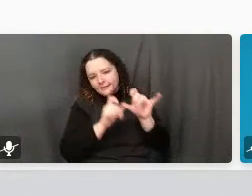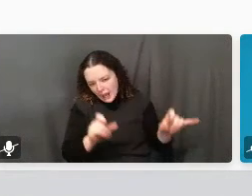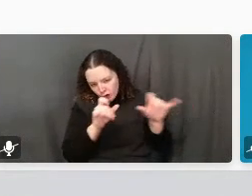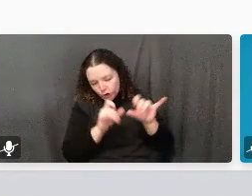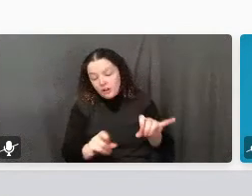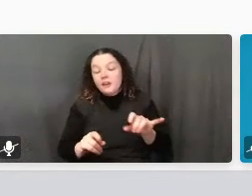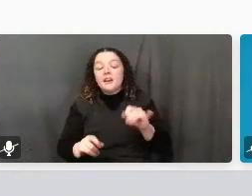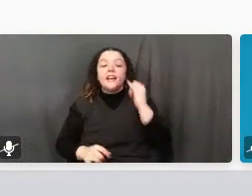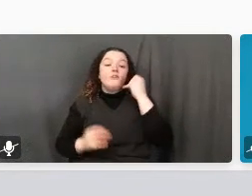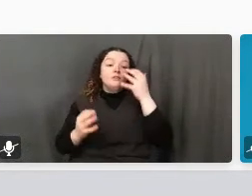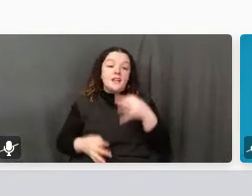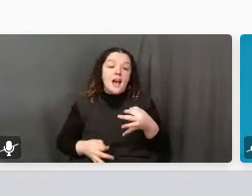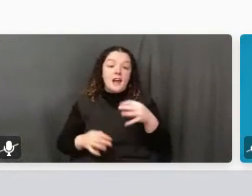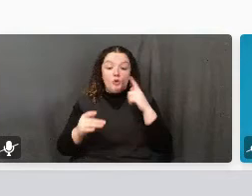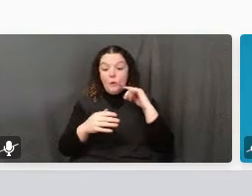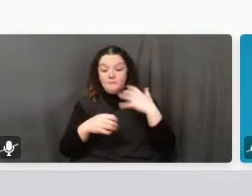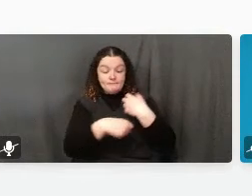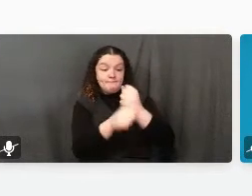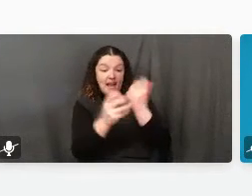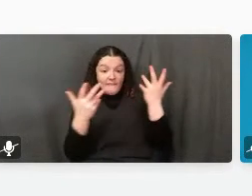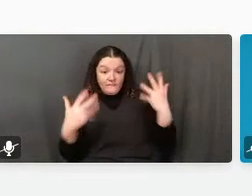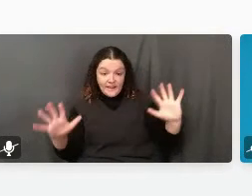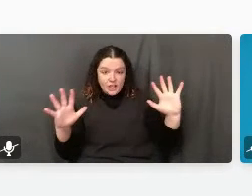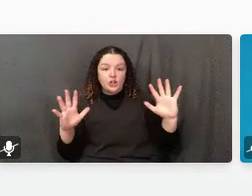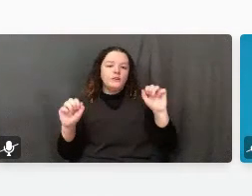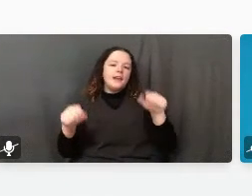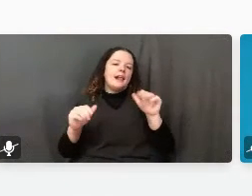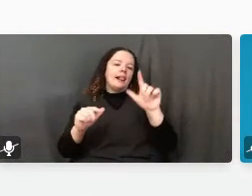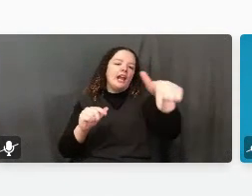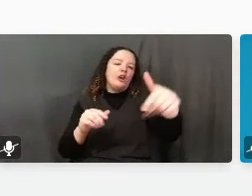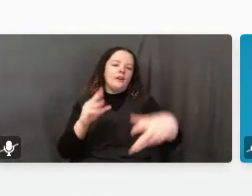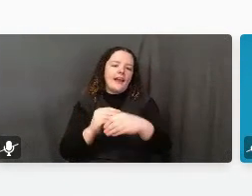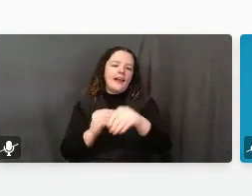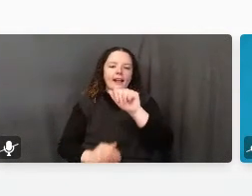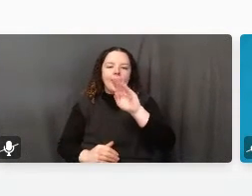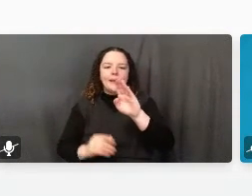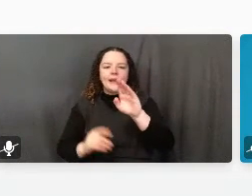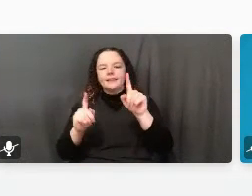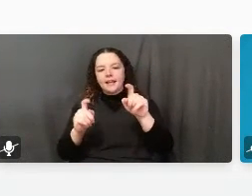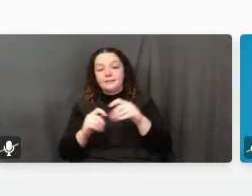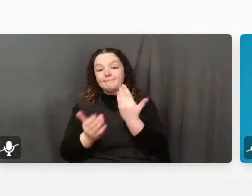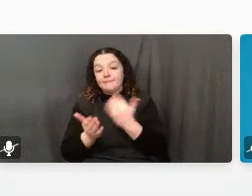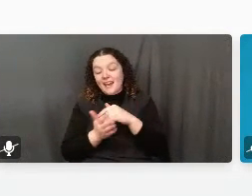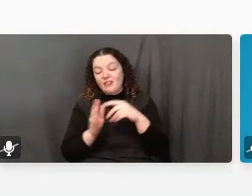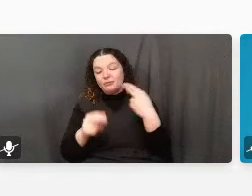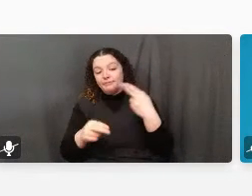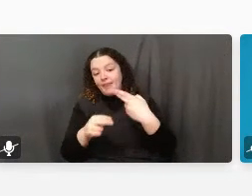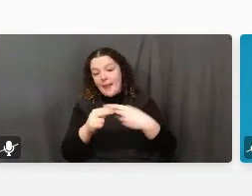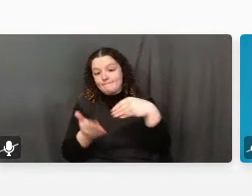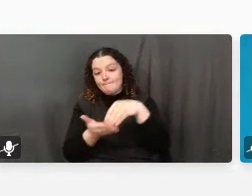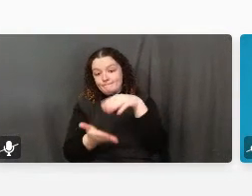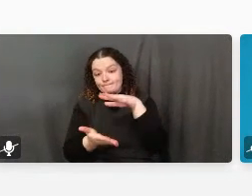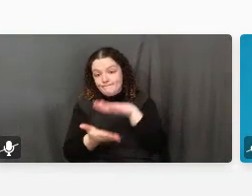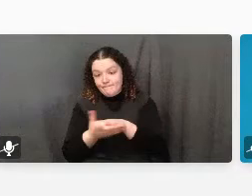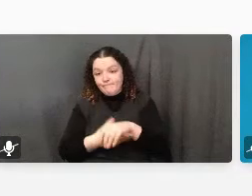to A/B test after the fact here, so you don't need to set it up right here and now. Again, we want to name this broadcast, and I'll just